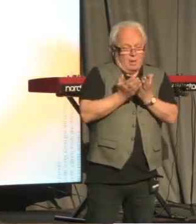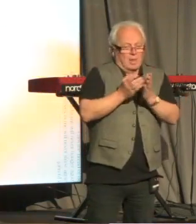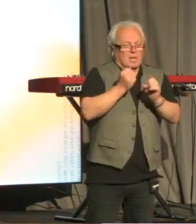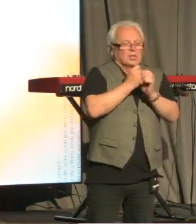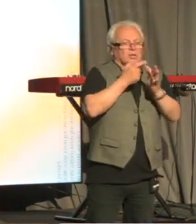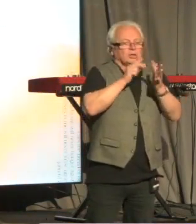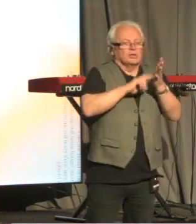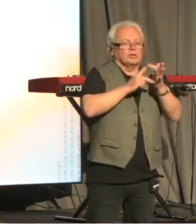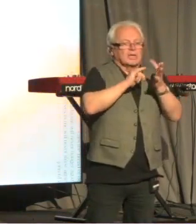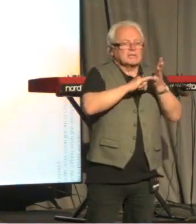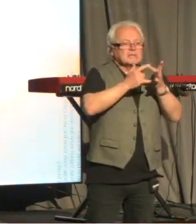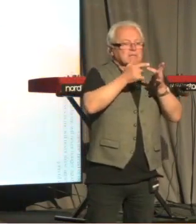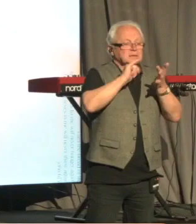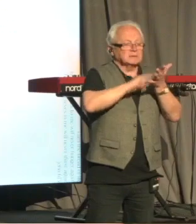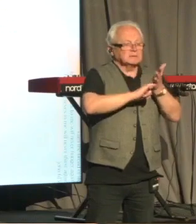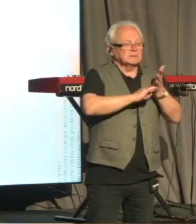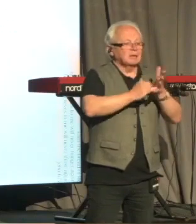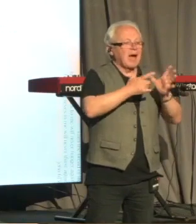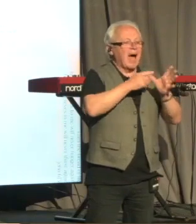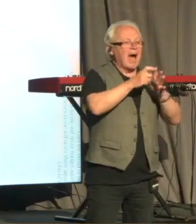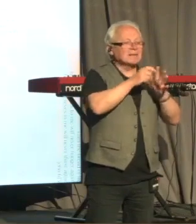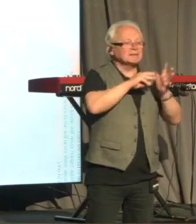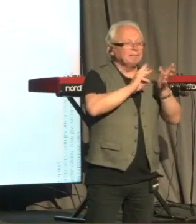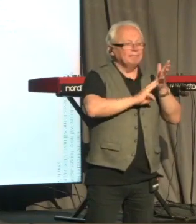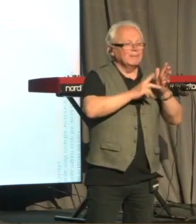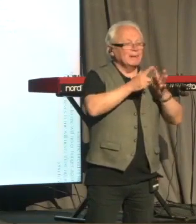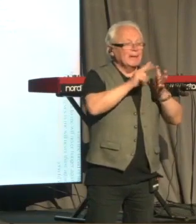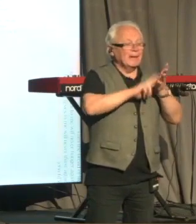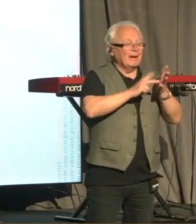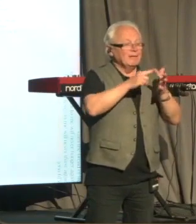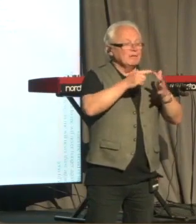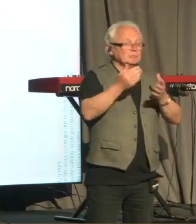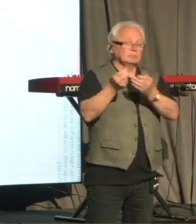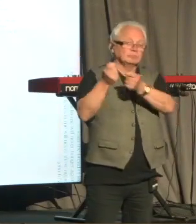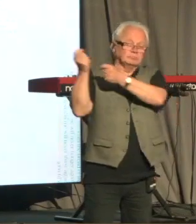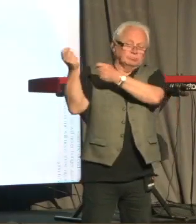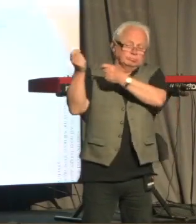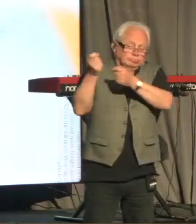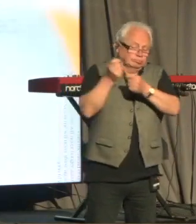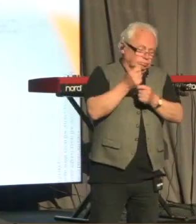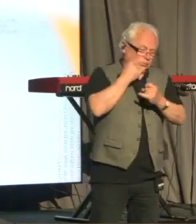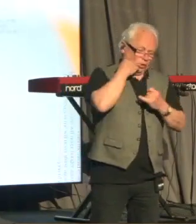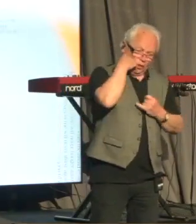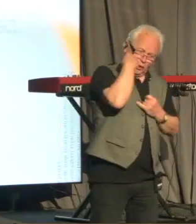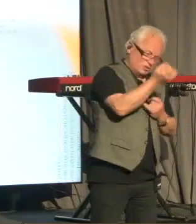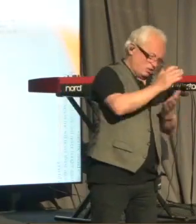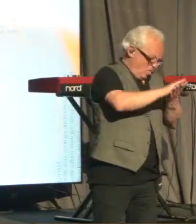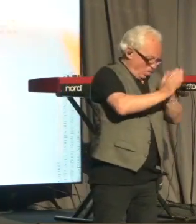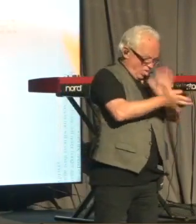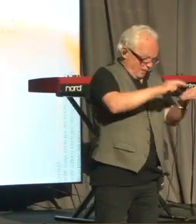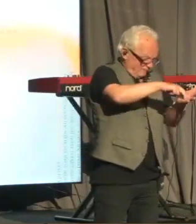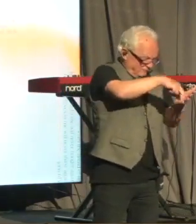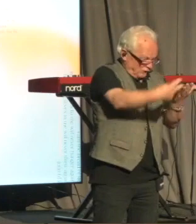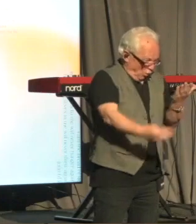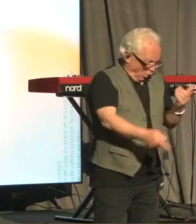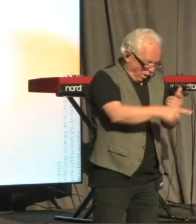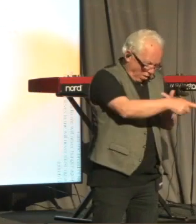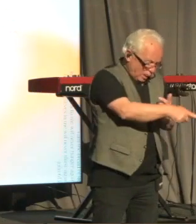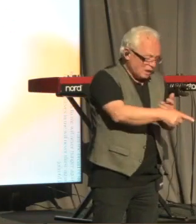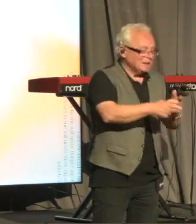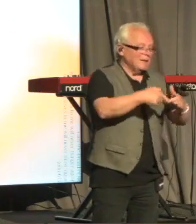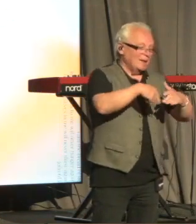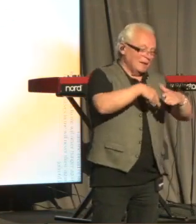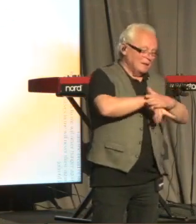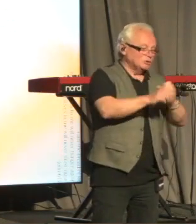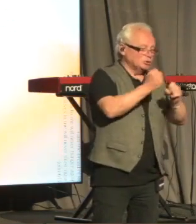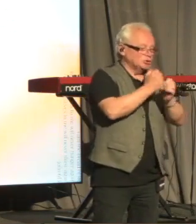curse upon us, upon humanity, they have been used to having to work for their bread. It says this in